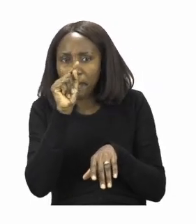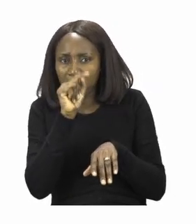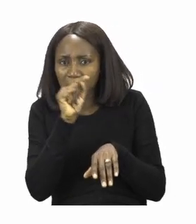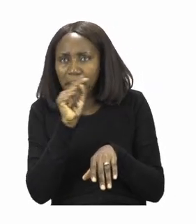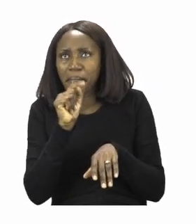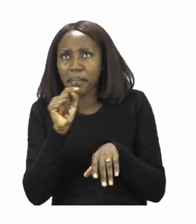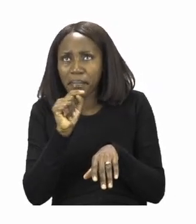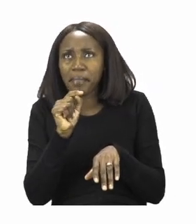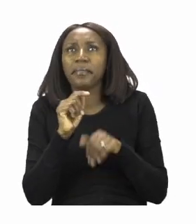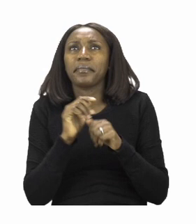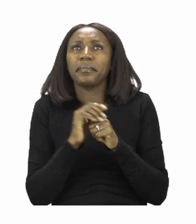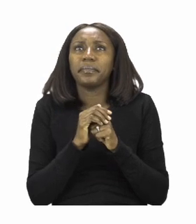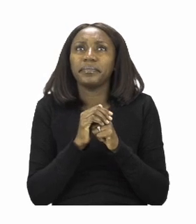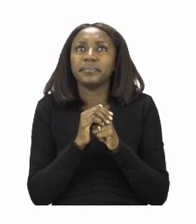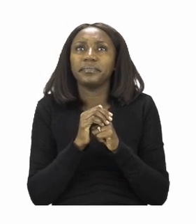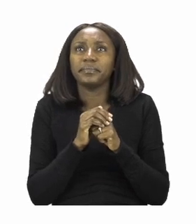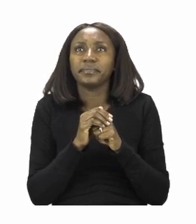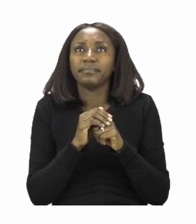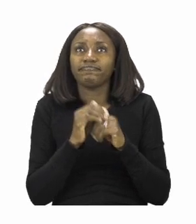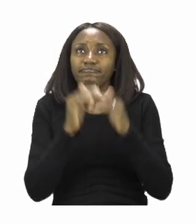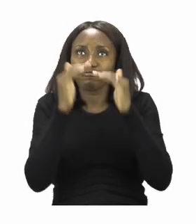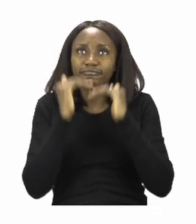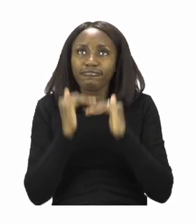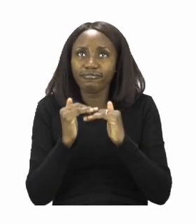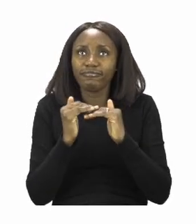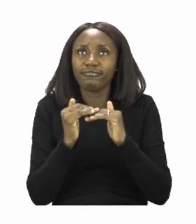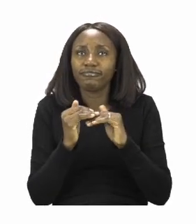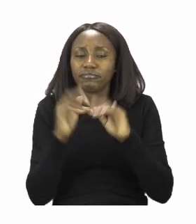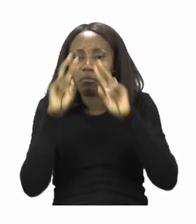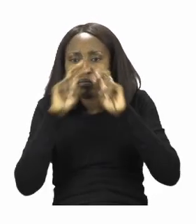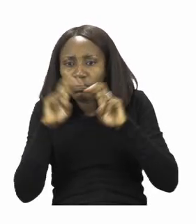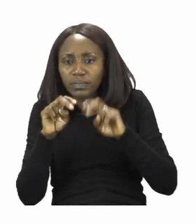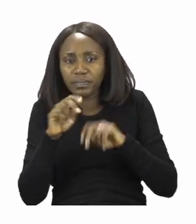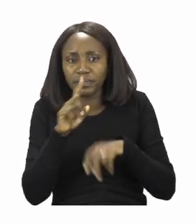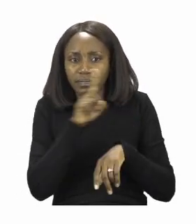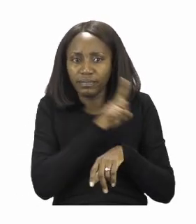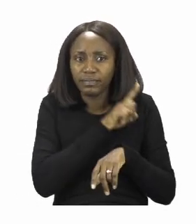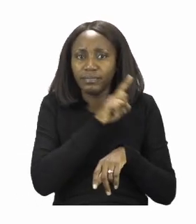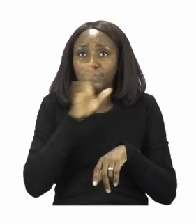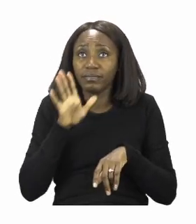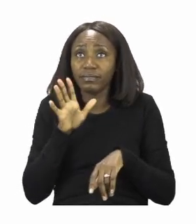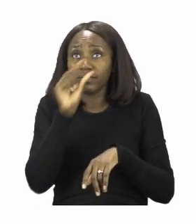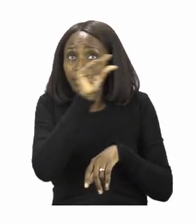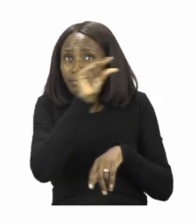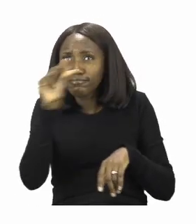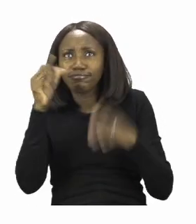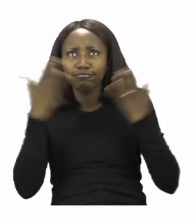going to circle the word 15 below. After that,